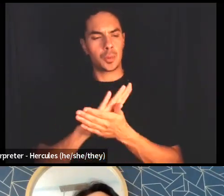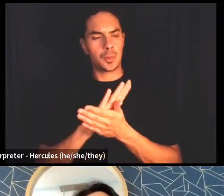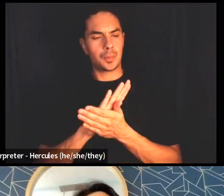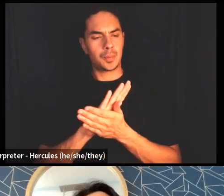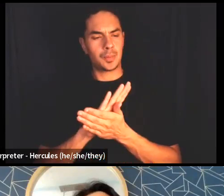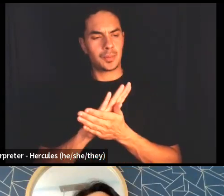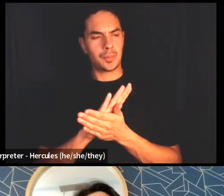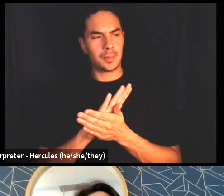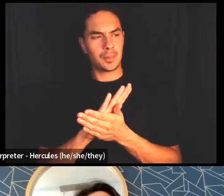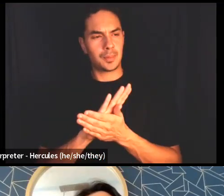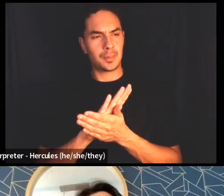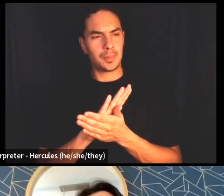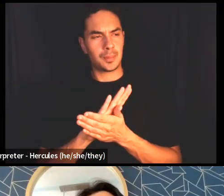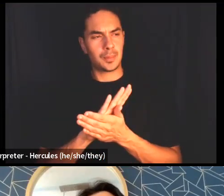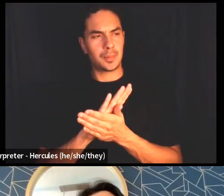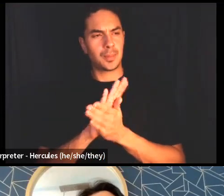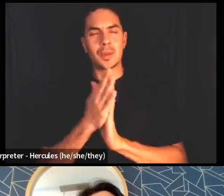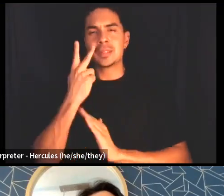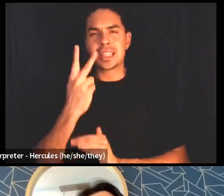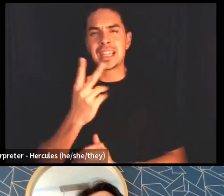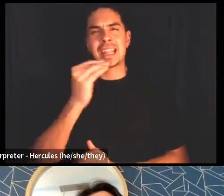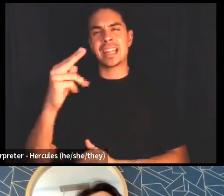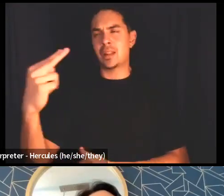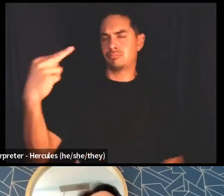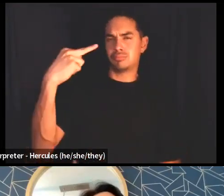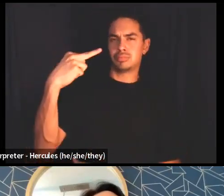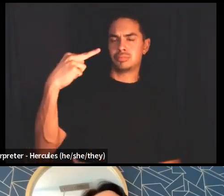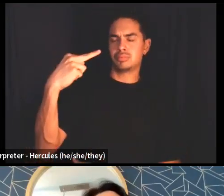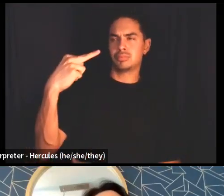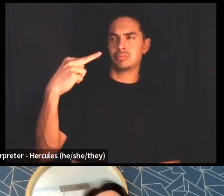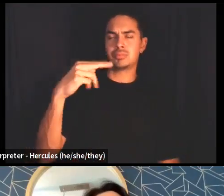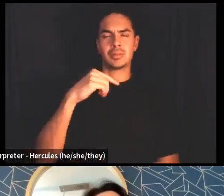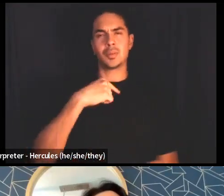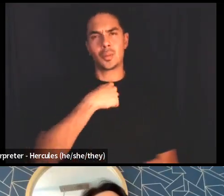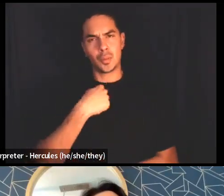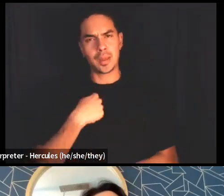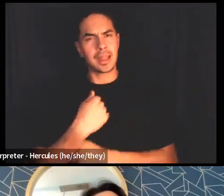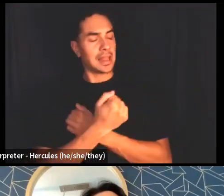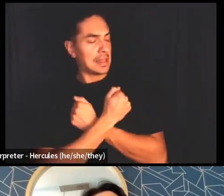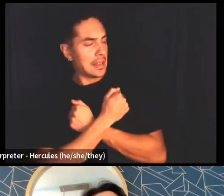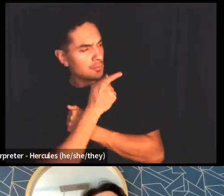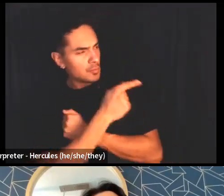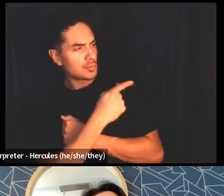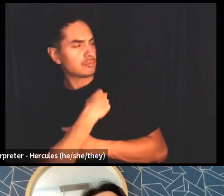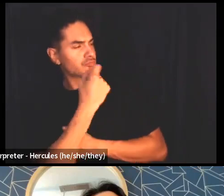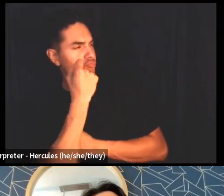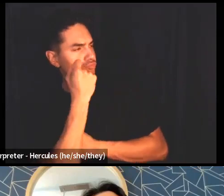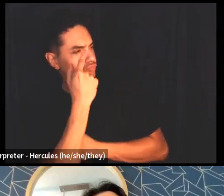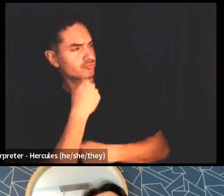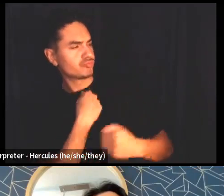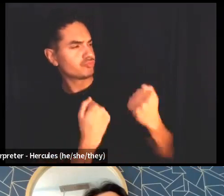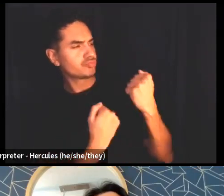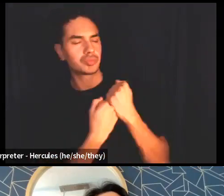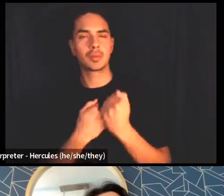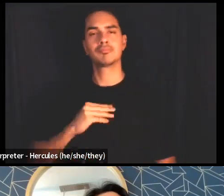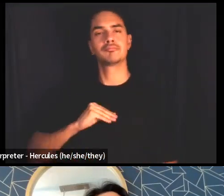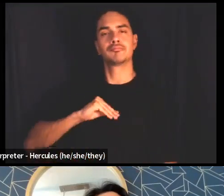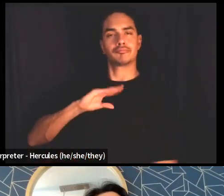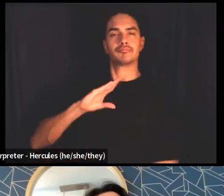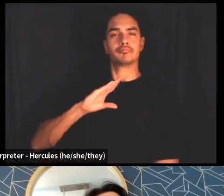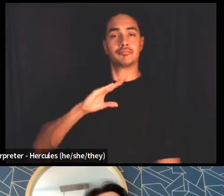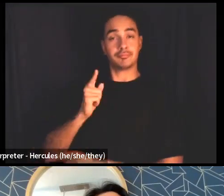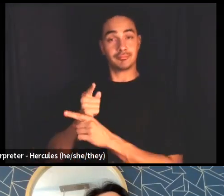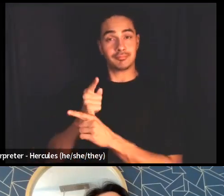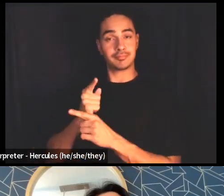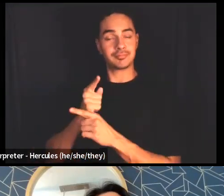but we want to be seen and know that we matter to somebody. And I feel like, you know, in the work of sexual violence, we don't